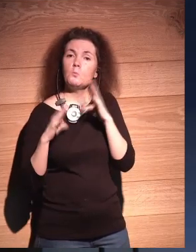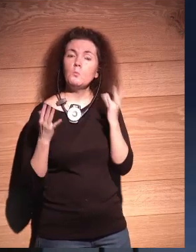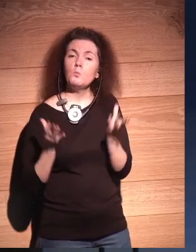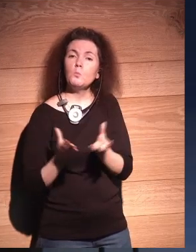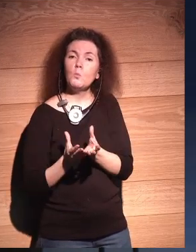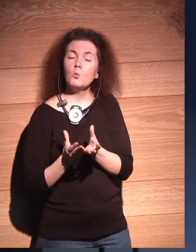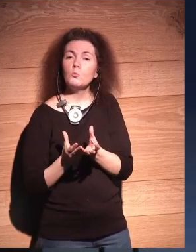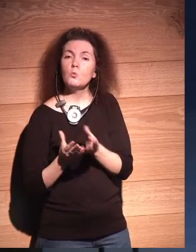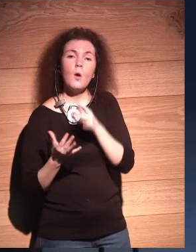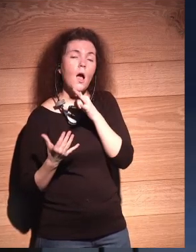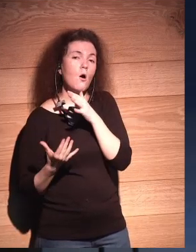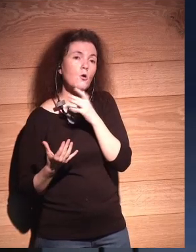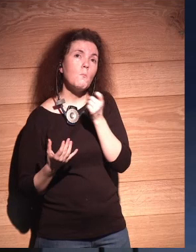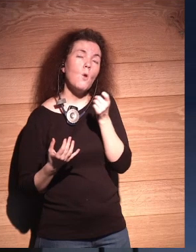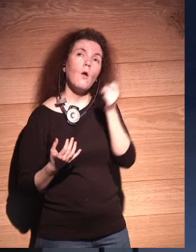for